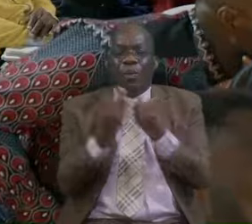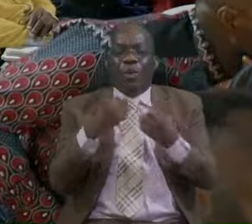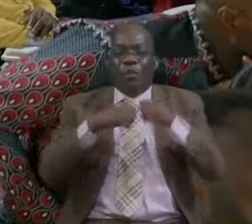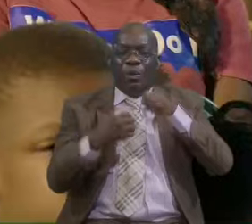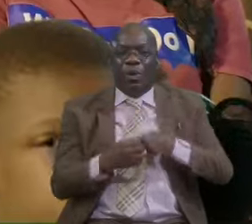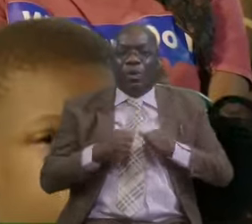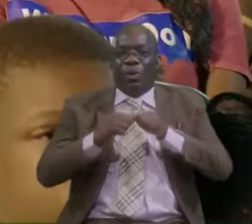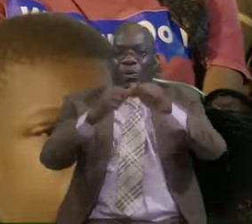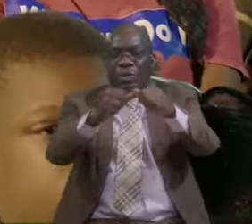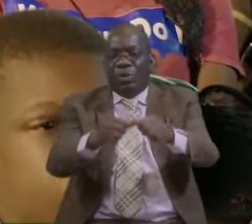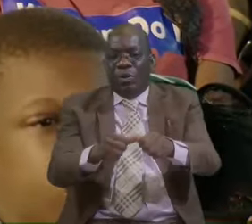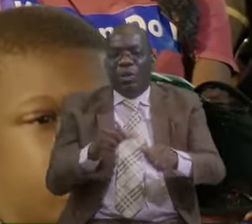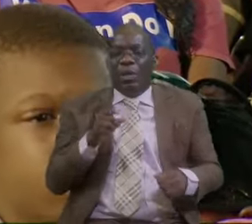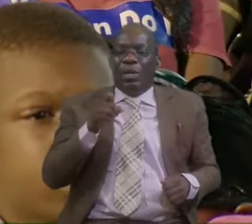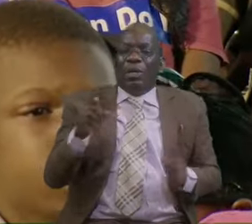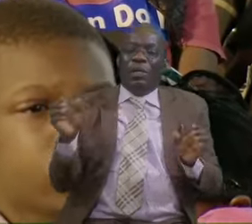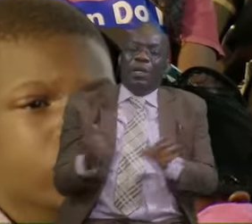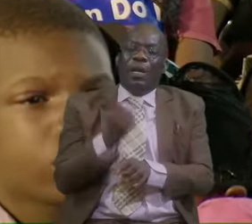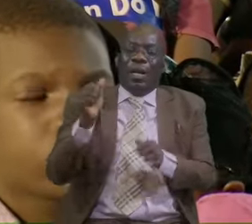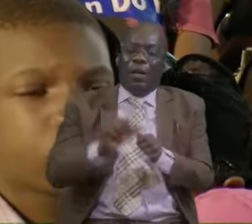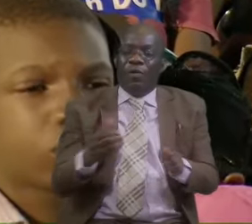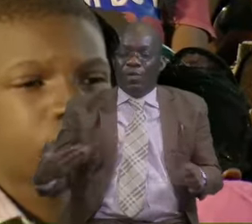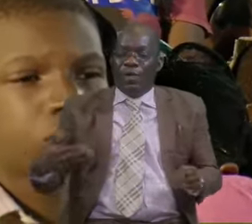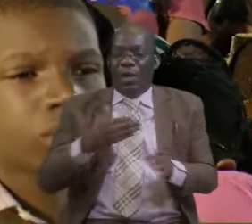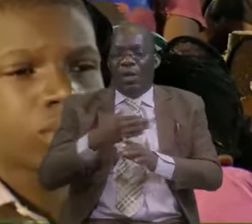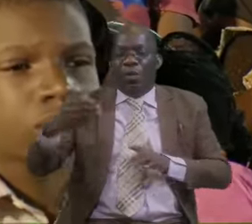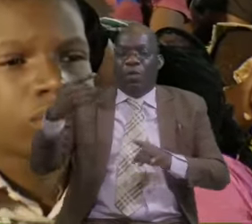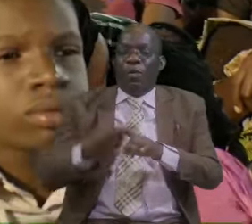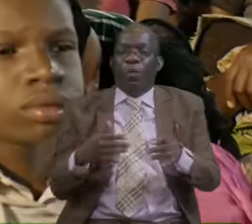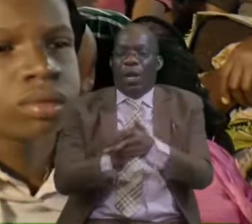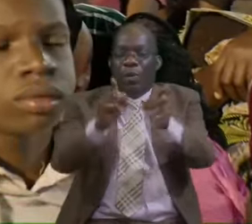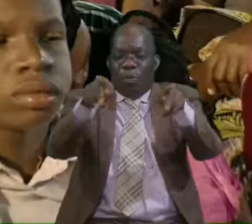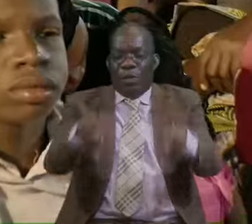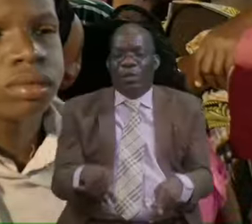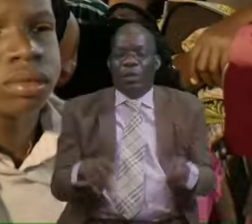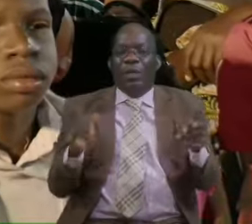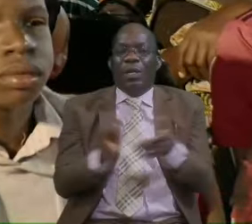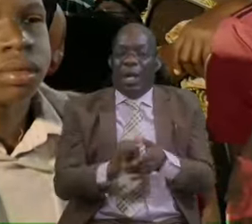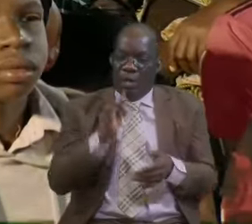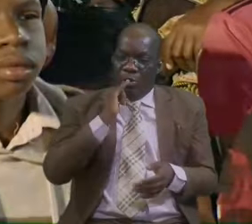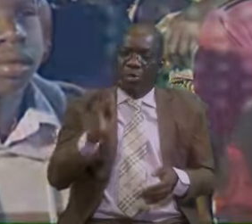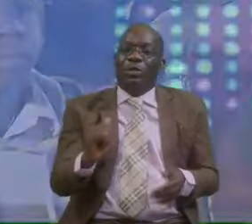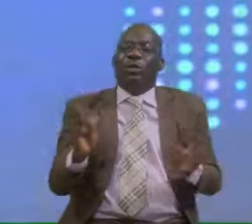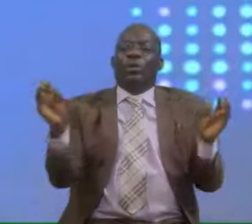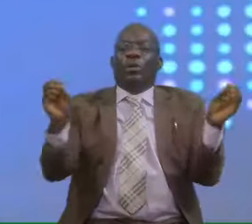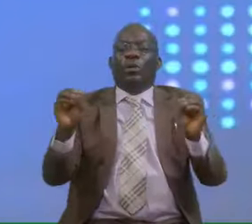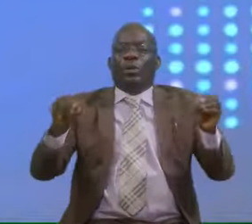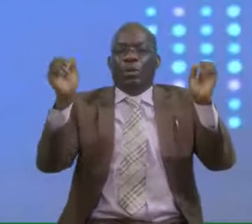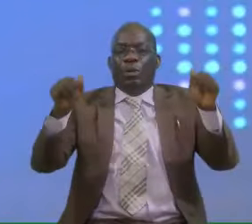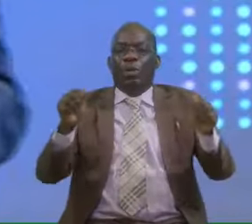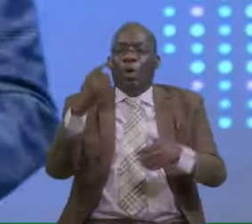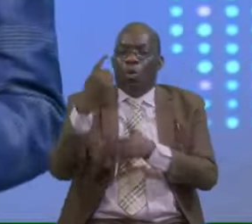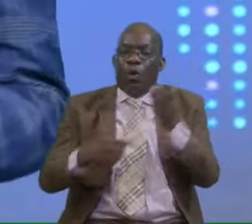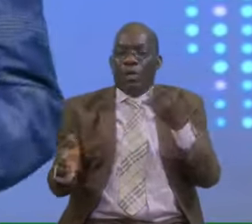is taking everything away from him, that is an impossibility. Whatever impossibility